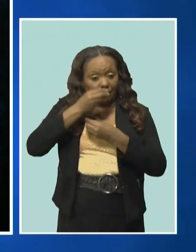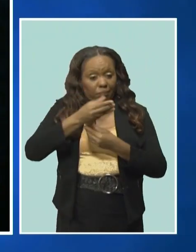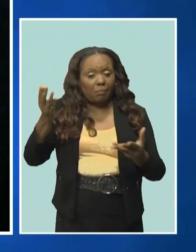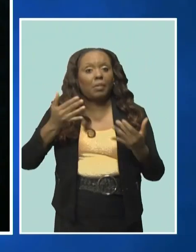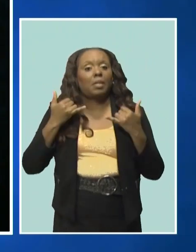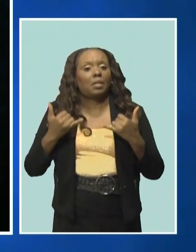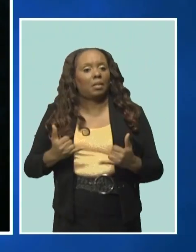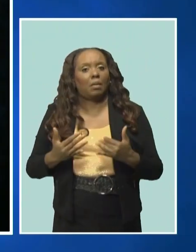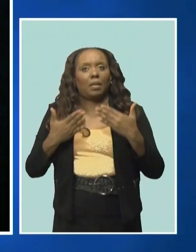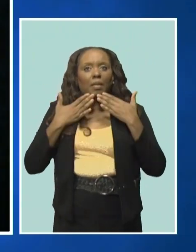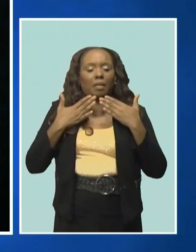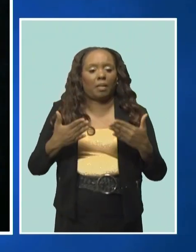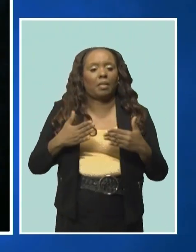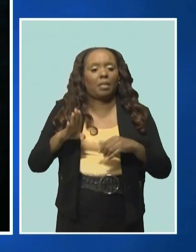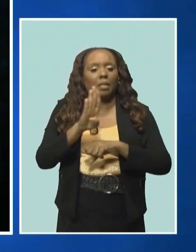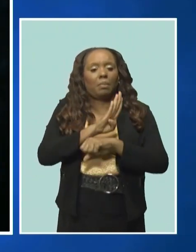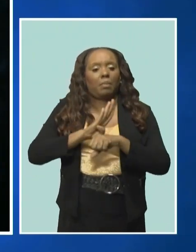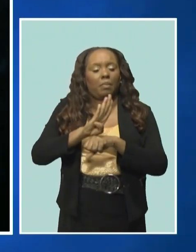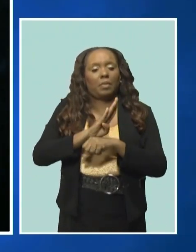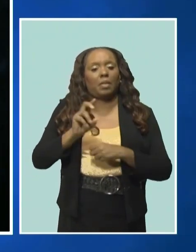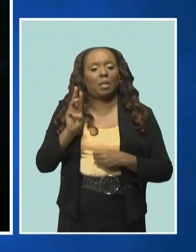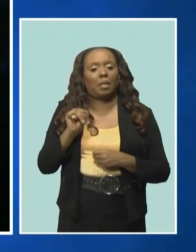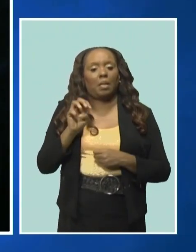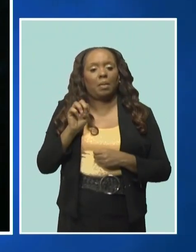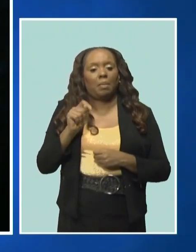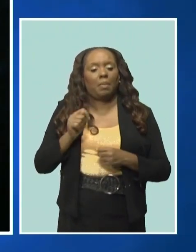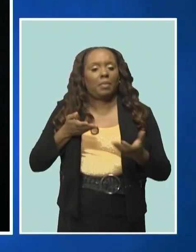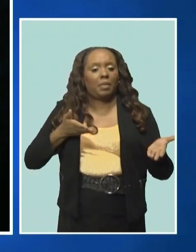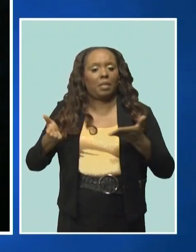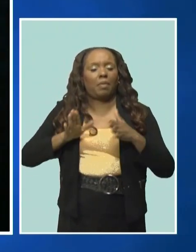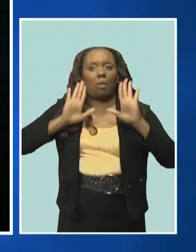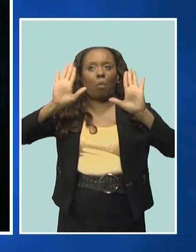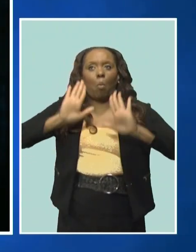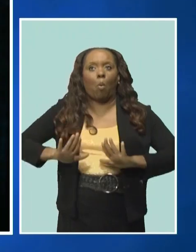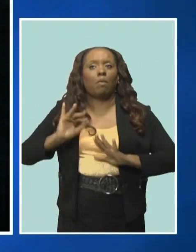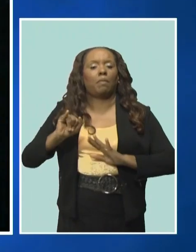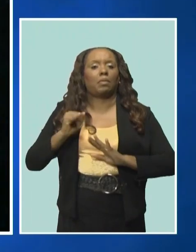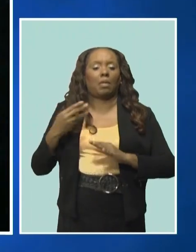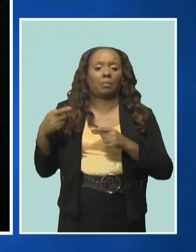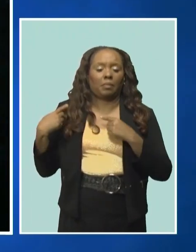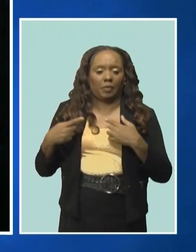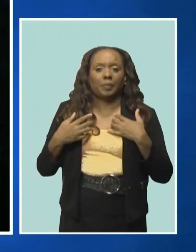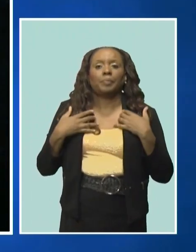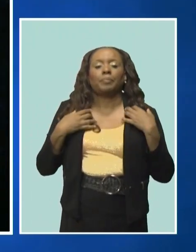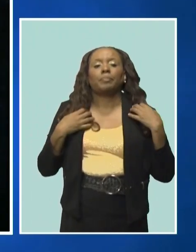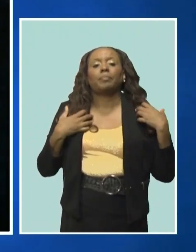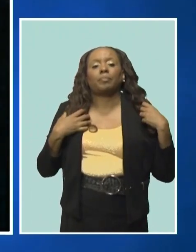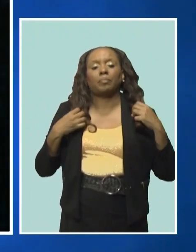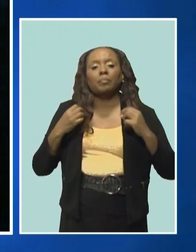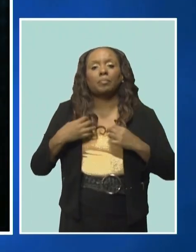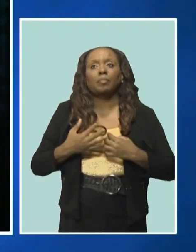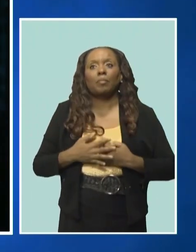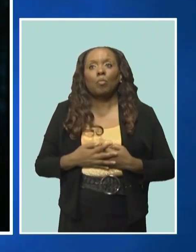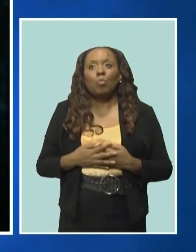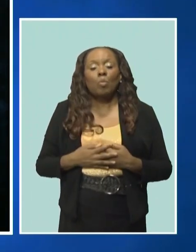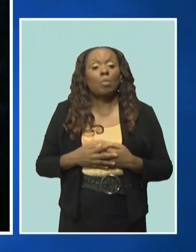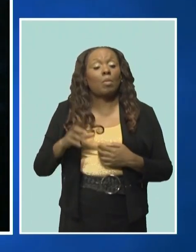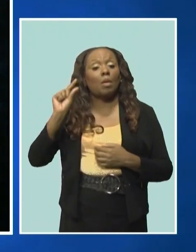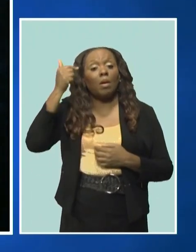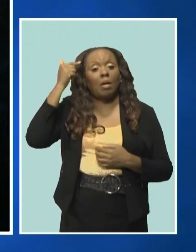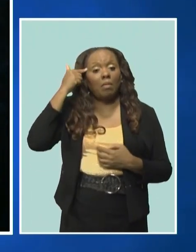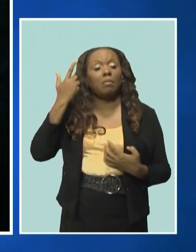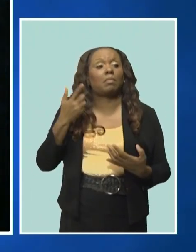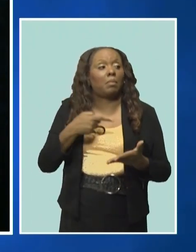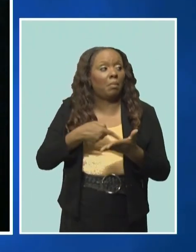in time to thank the Barbados Met Services for the excellent job that they're doing. The government has invested a lot in the infrastructure and